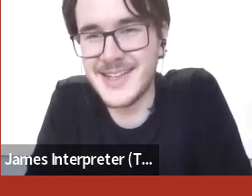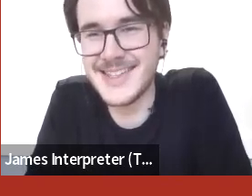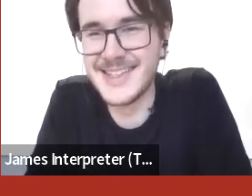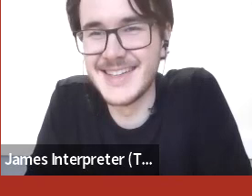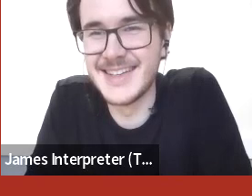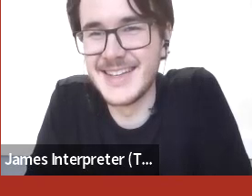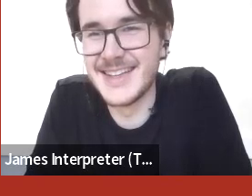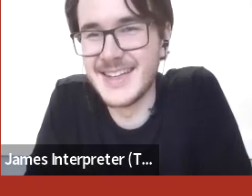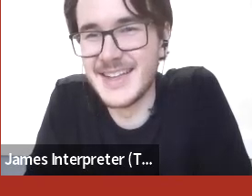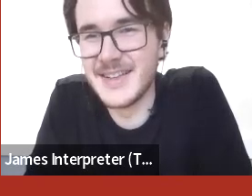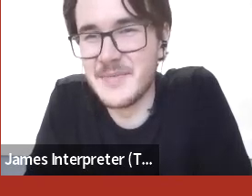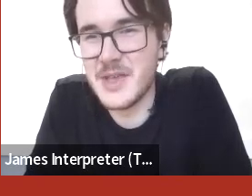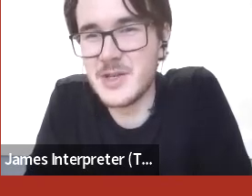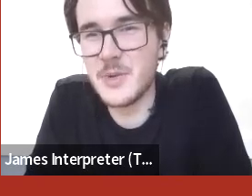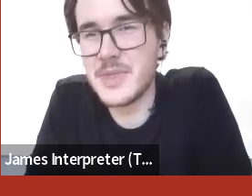very impressed.